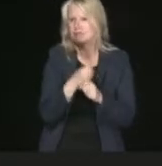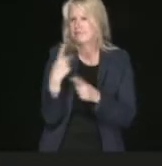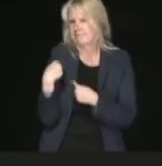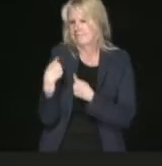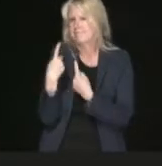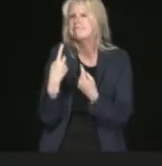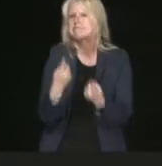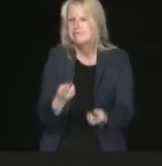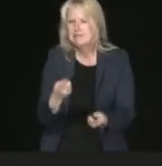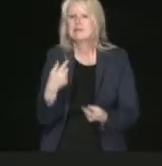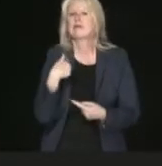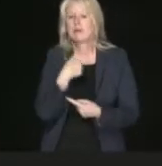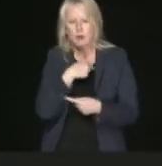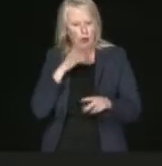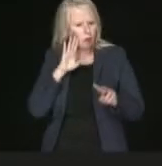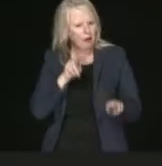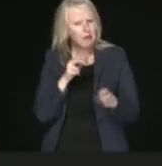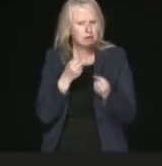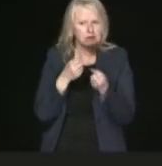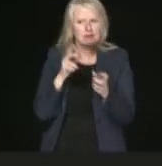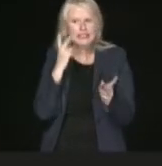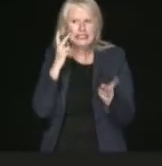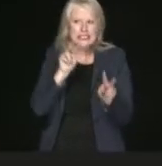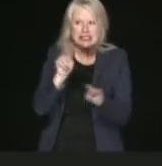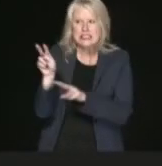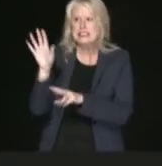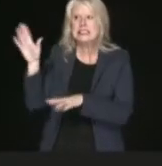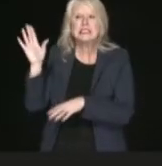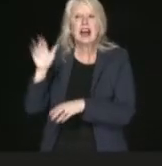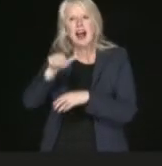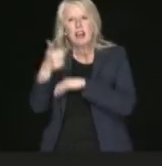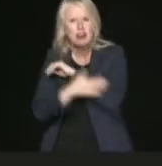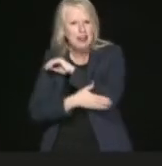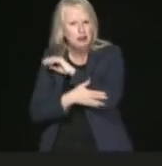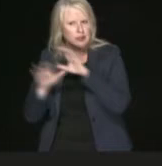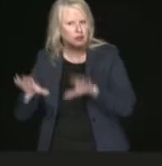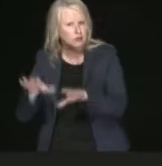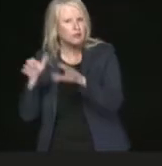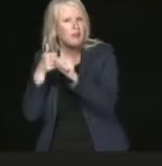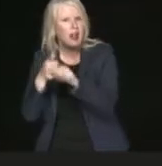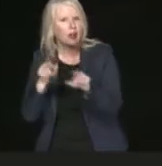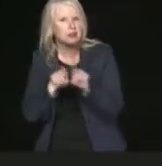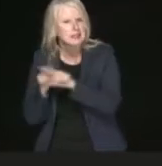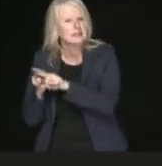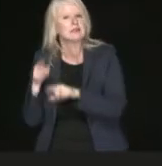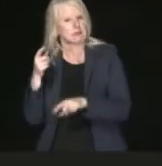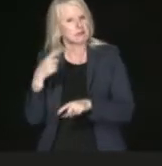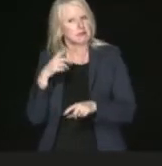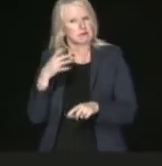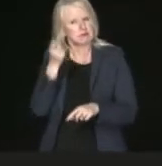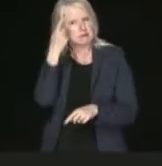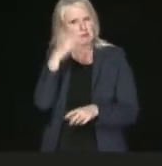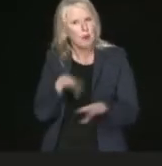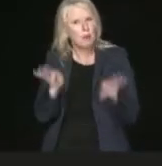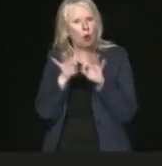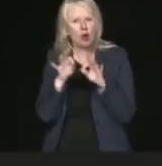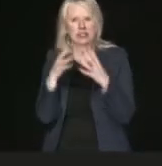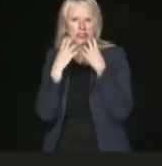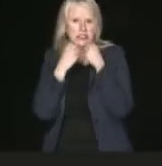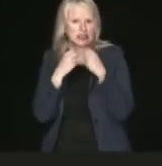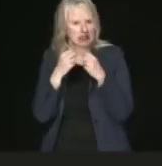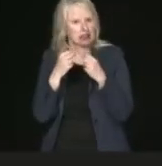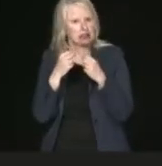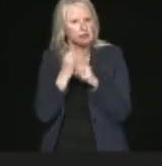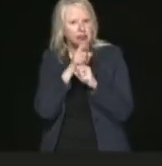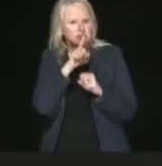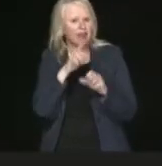going to continue to look to make sure that other countries are doing their part and that people understand that the most important thing through this is to ensure